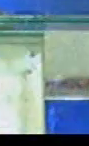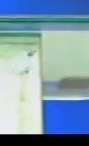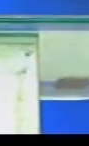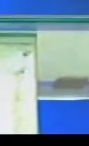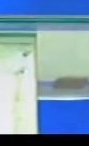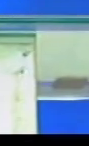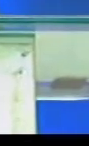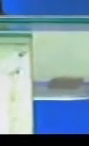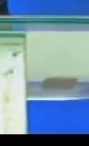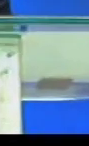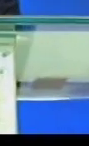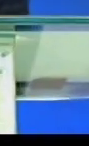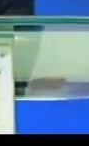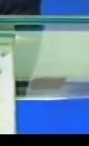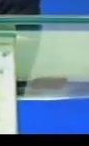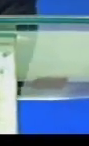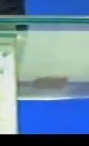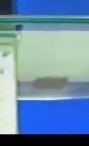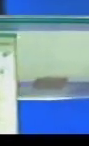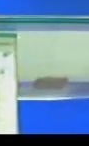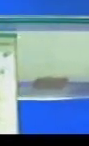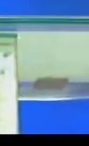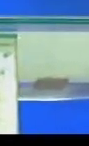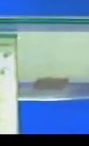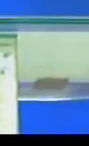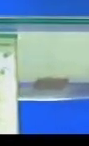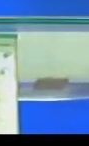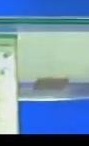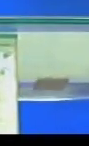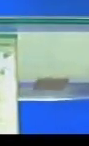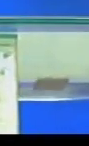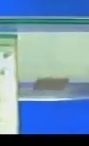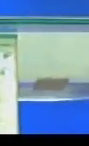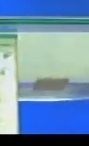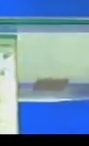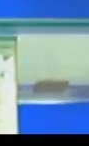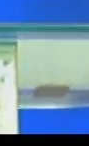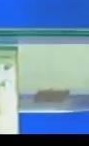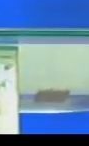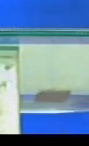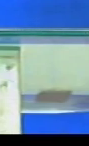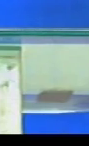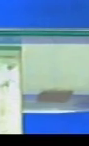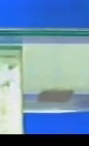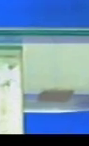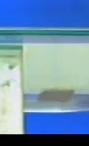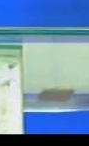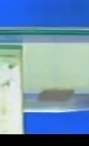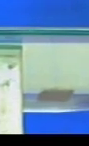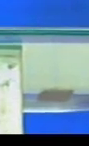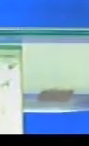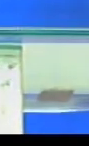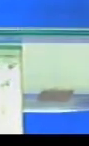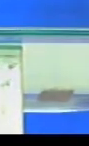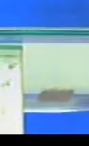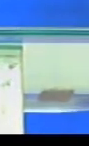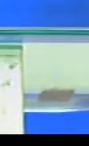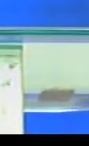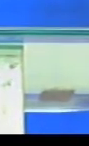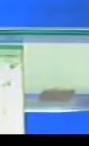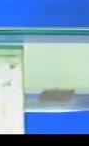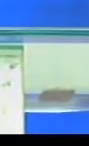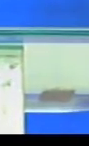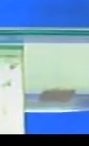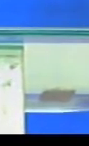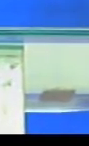Amen. Father, we bless your name today. We thank you because we know you are mightily present